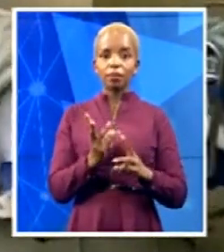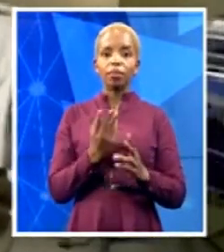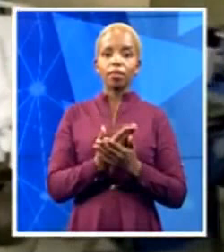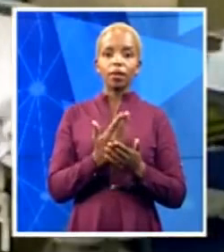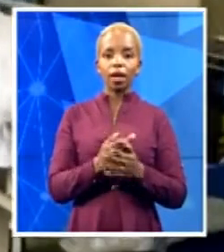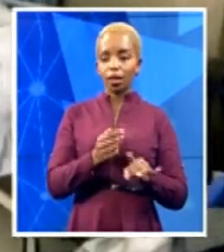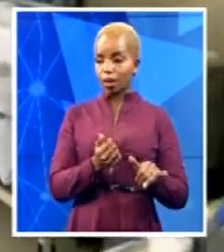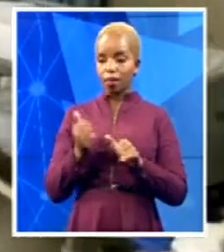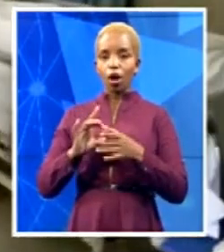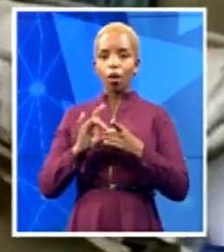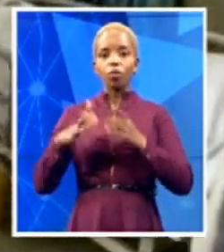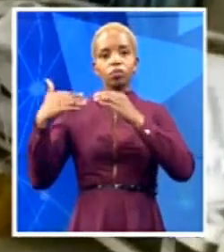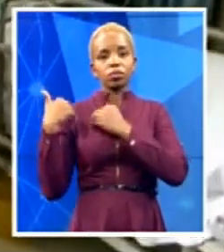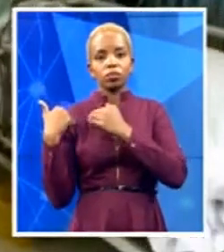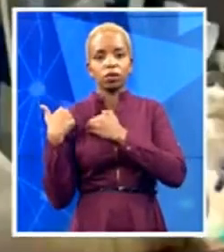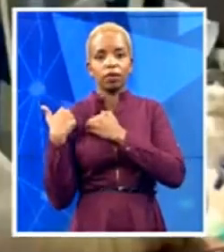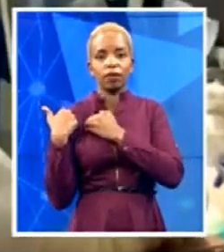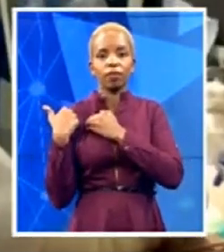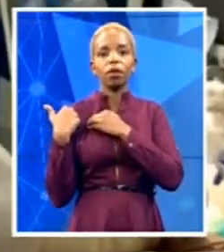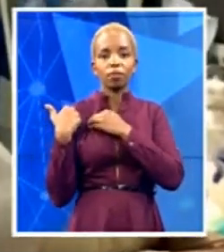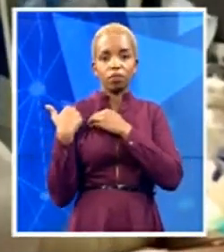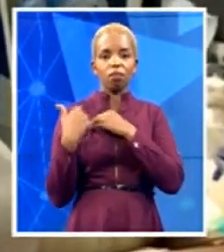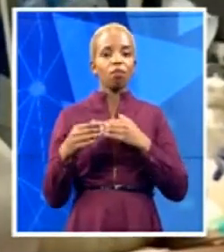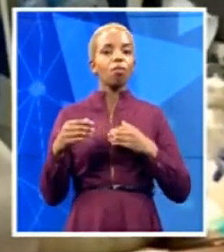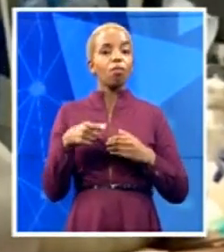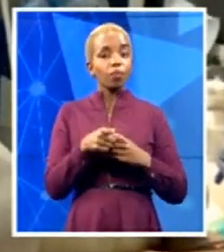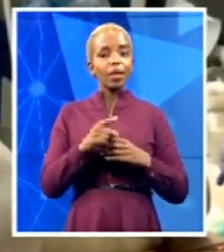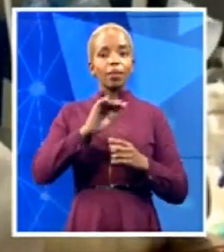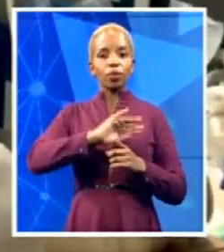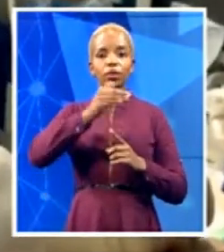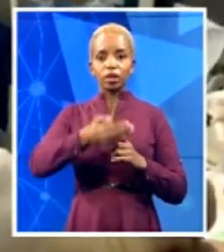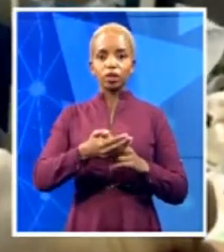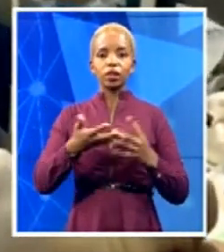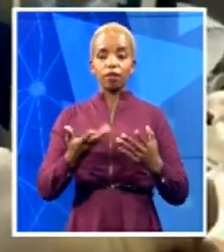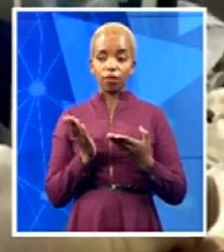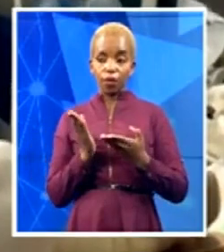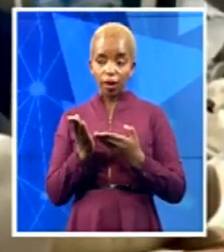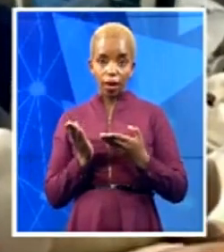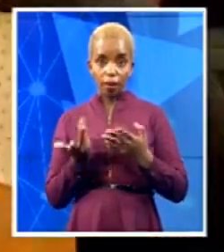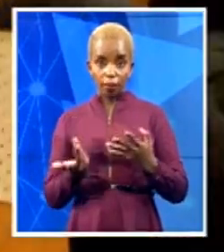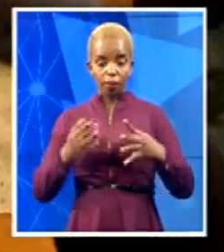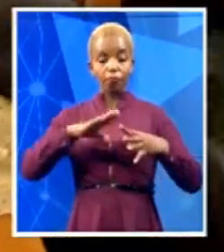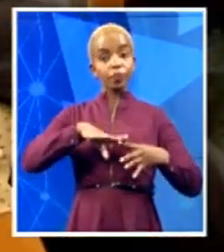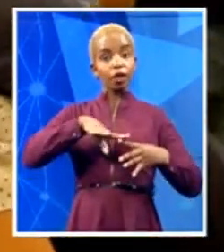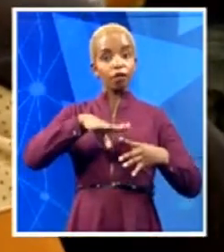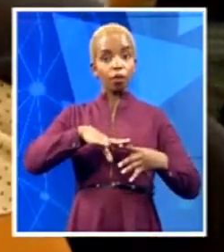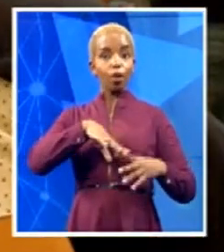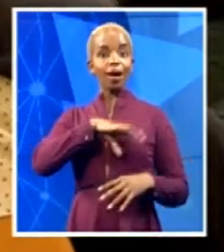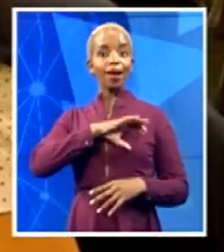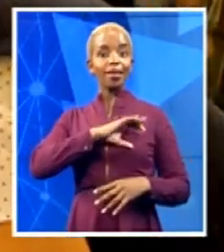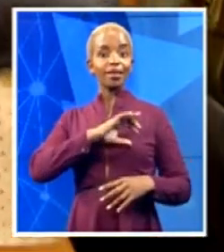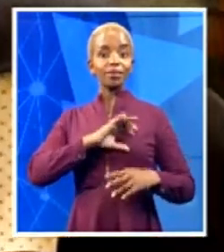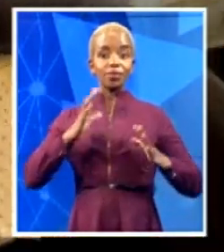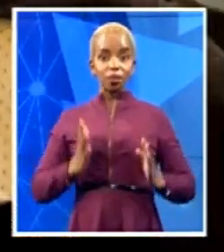of transportation that they're using is going to be like that. Number four, the customers who come to collect their food,